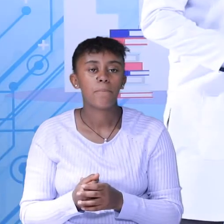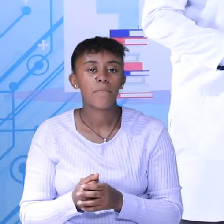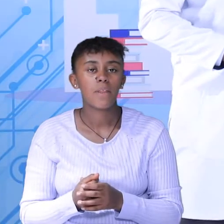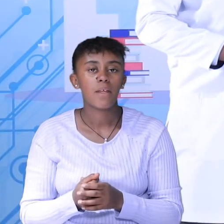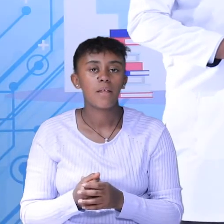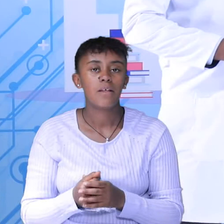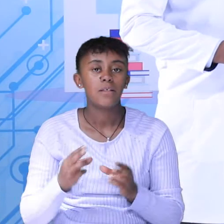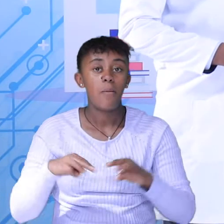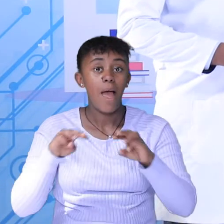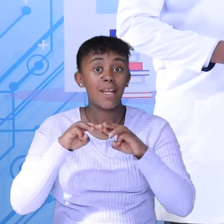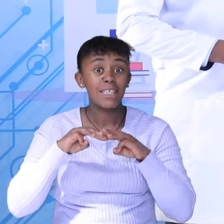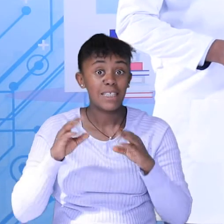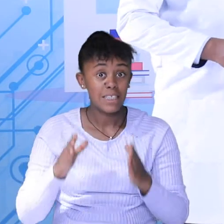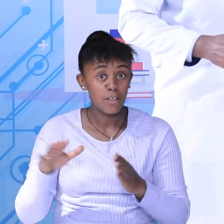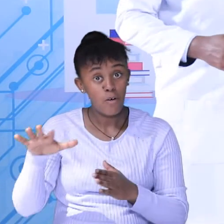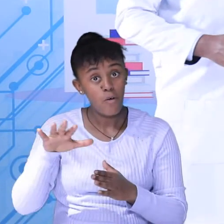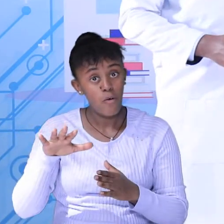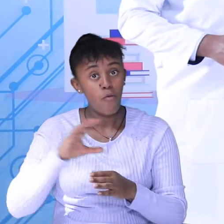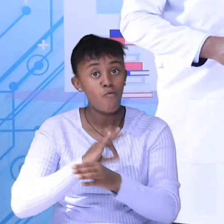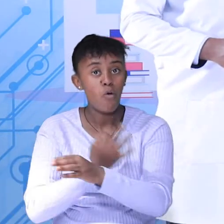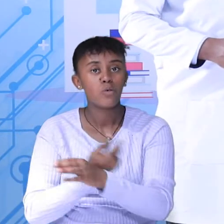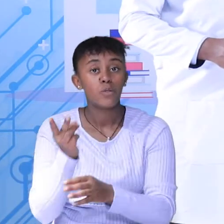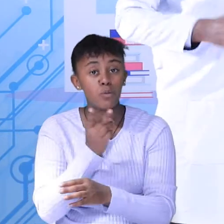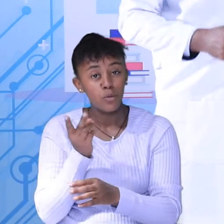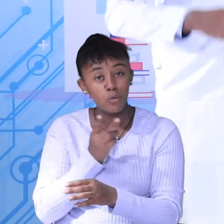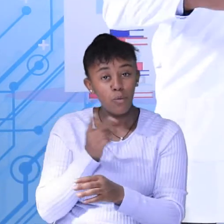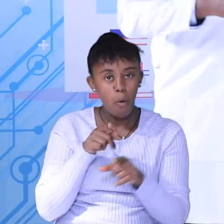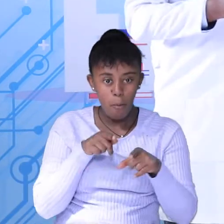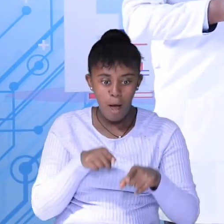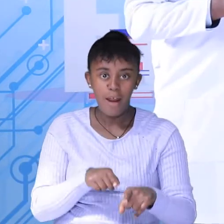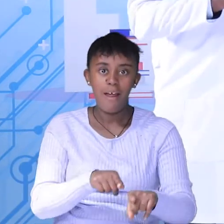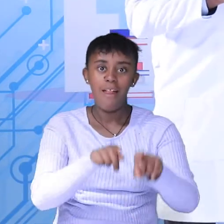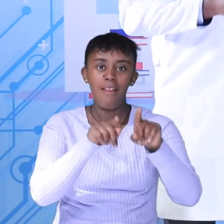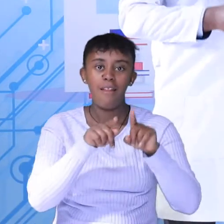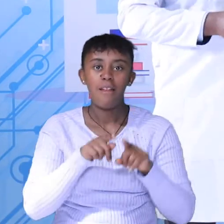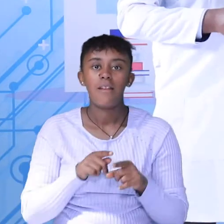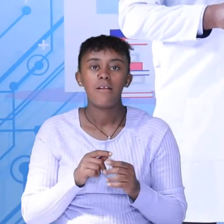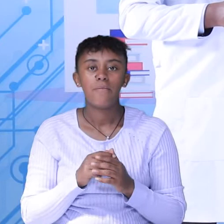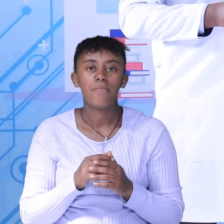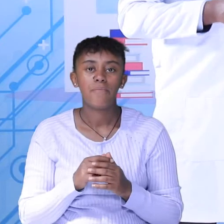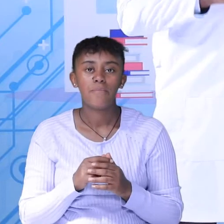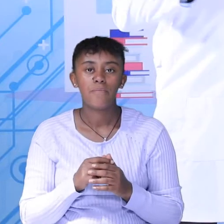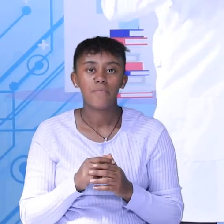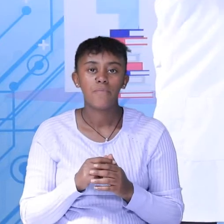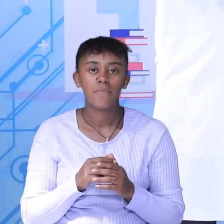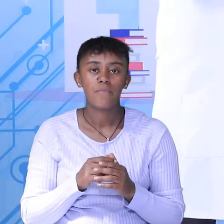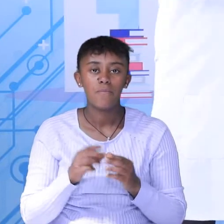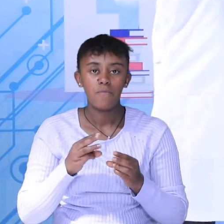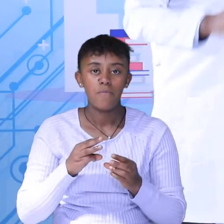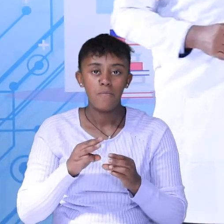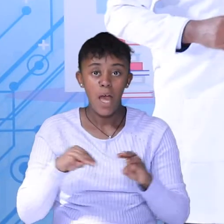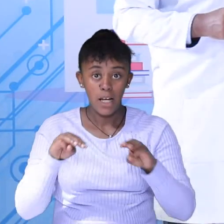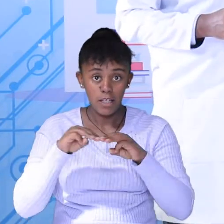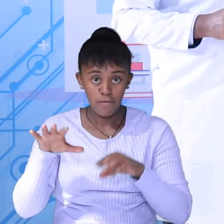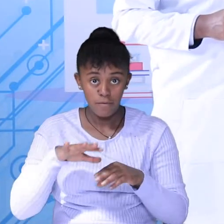Here we have the magnetic force between two parallel current carrying conductors. So far we have tried to see the magnetic field around a